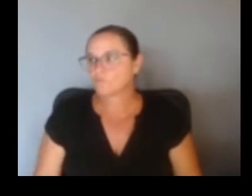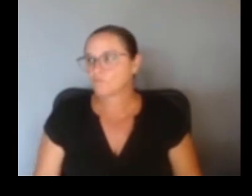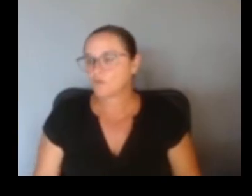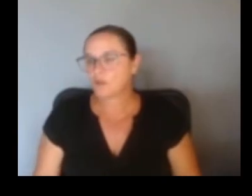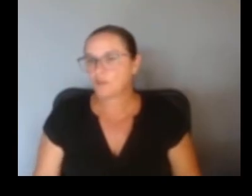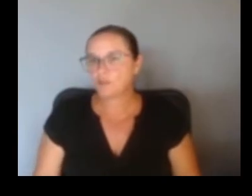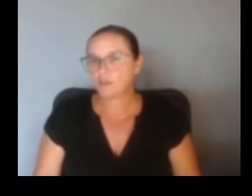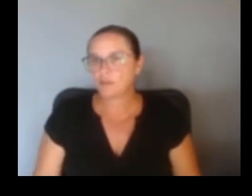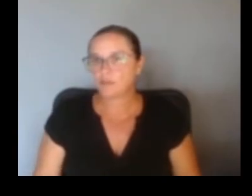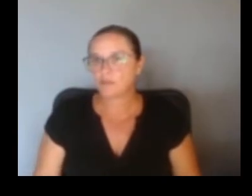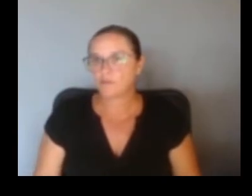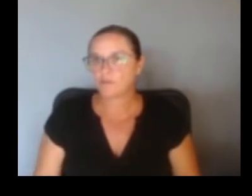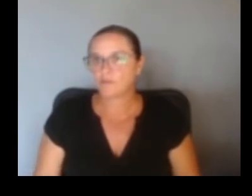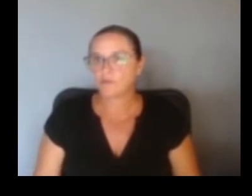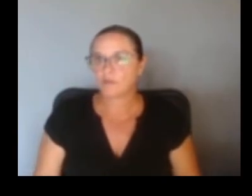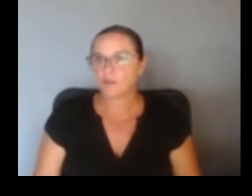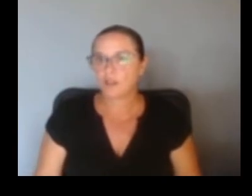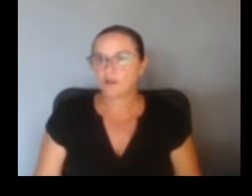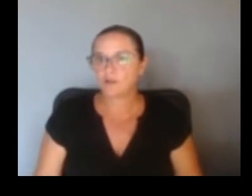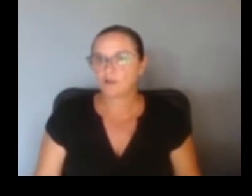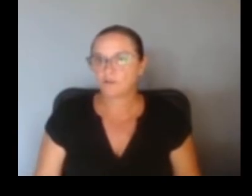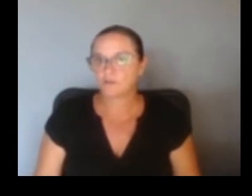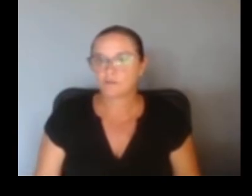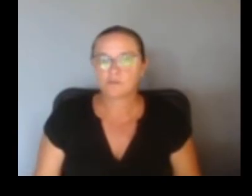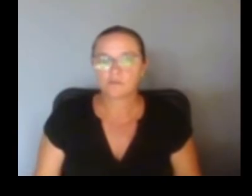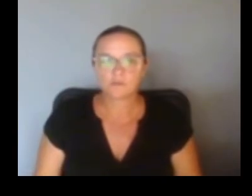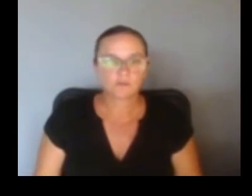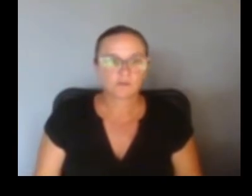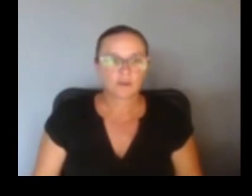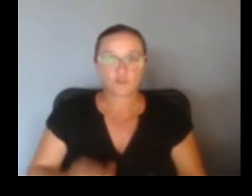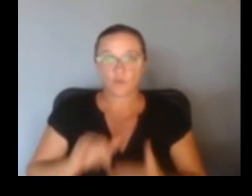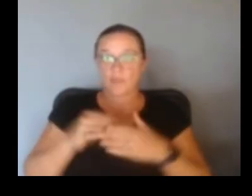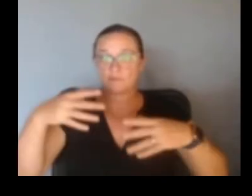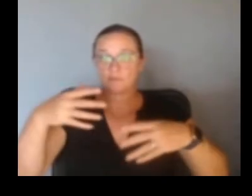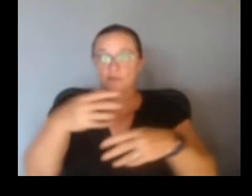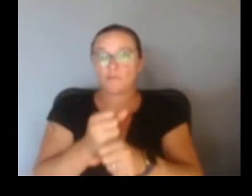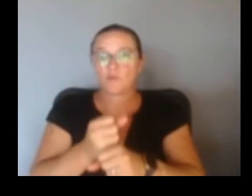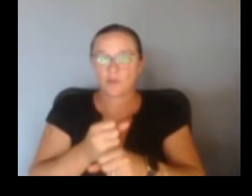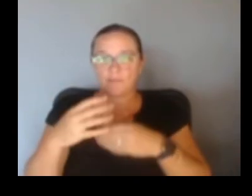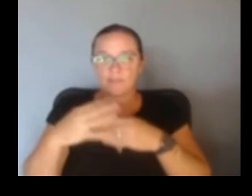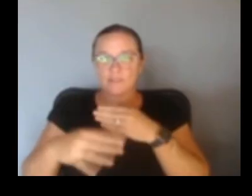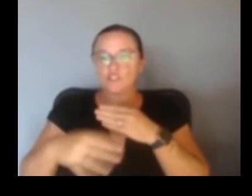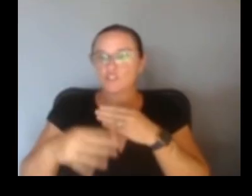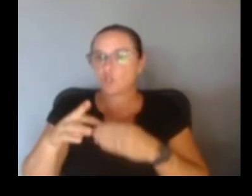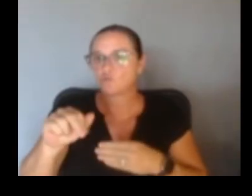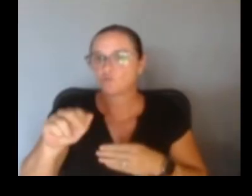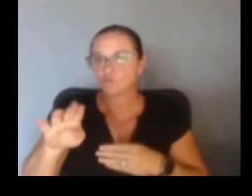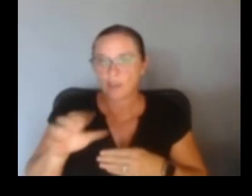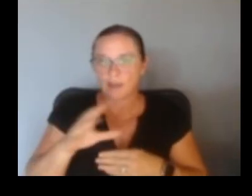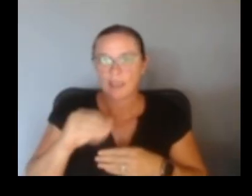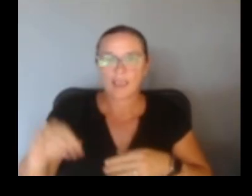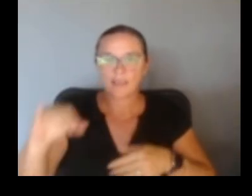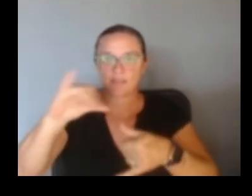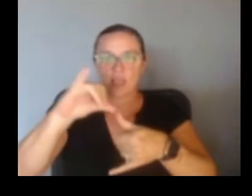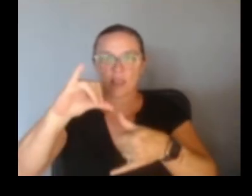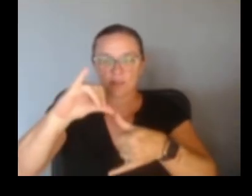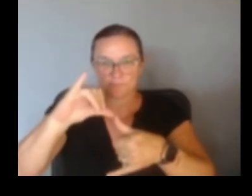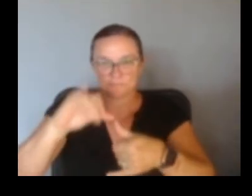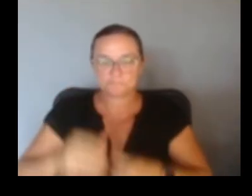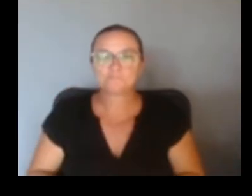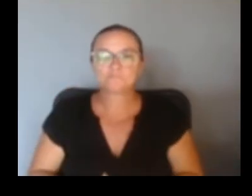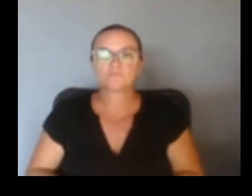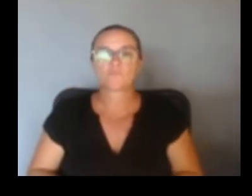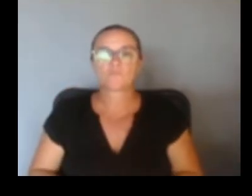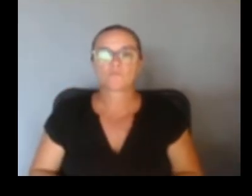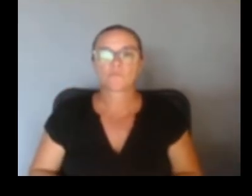are our summary of the discharge rates and heights for this most recent episode 30.